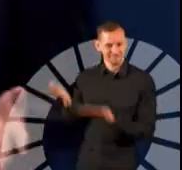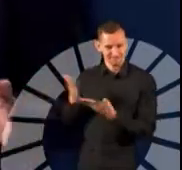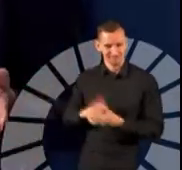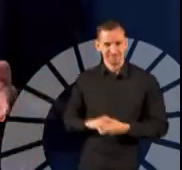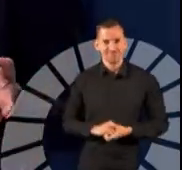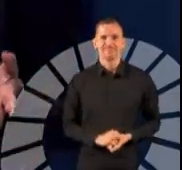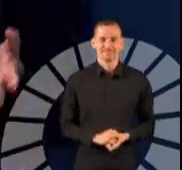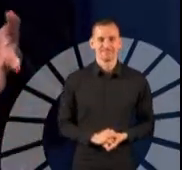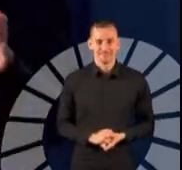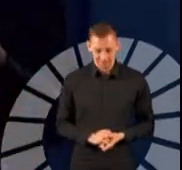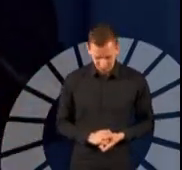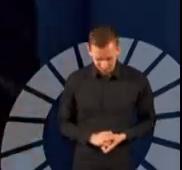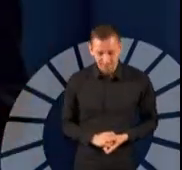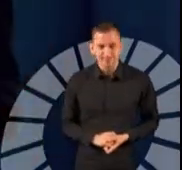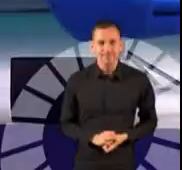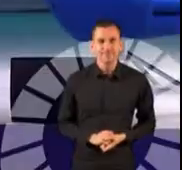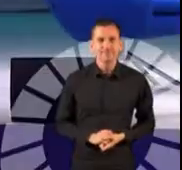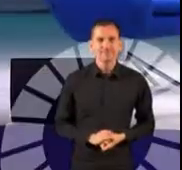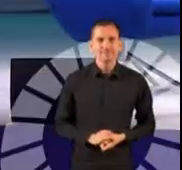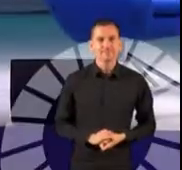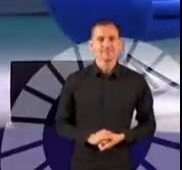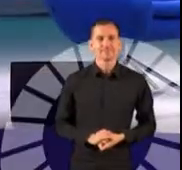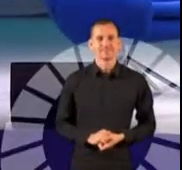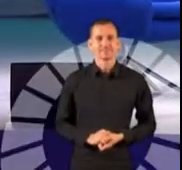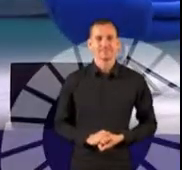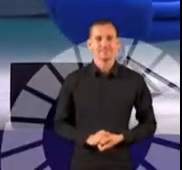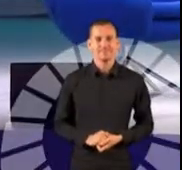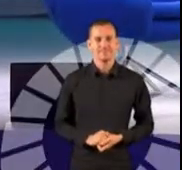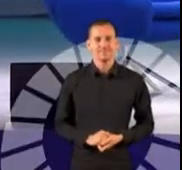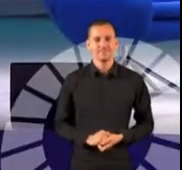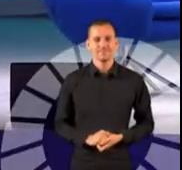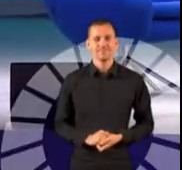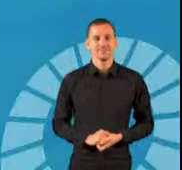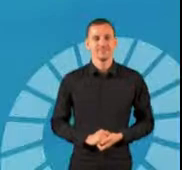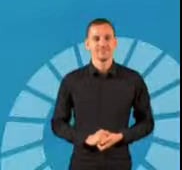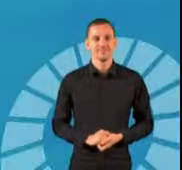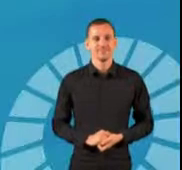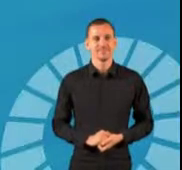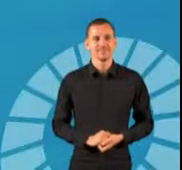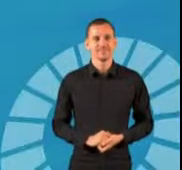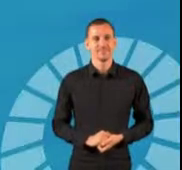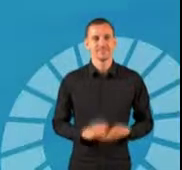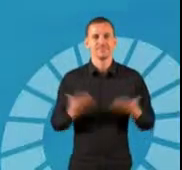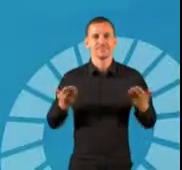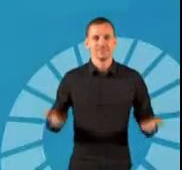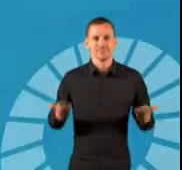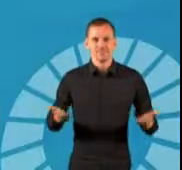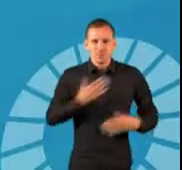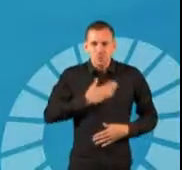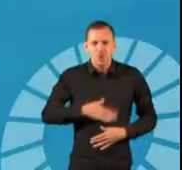Dear world, I'm here for us to have a conversation. A conversation.